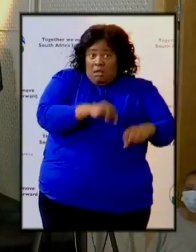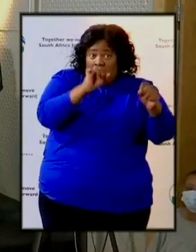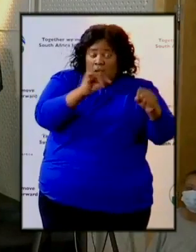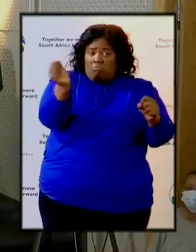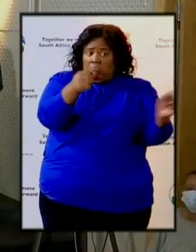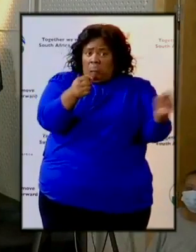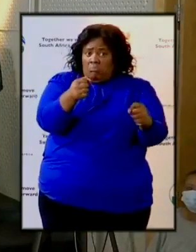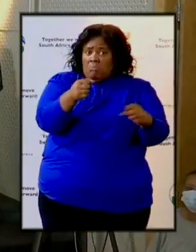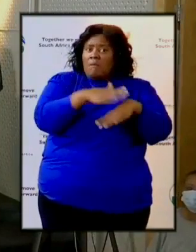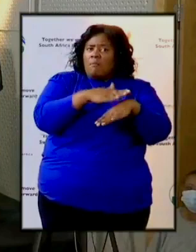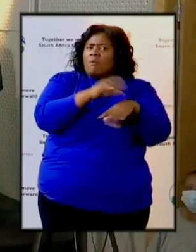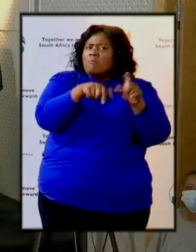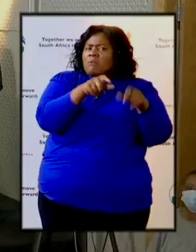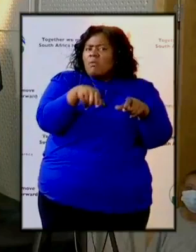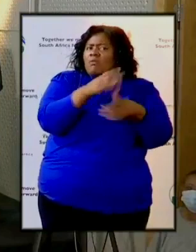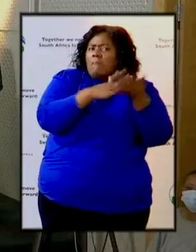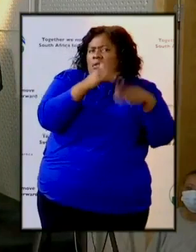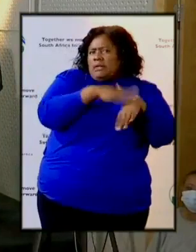There is a question from